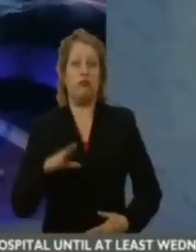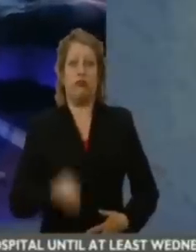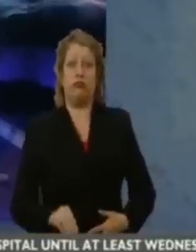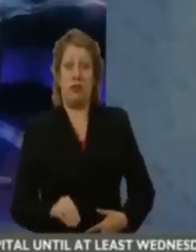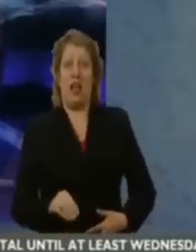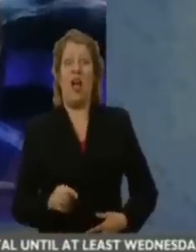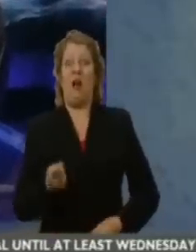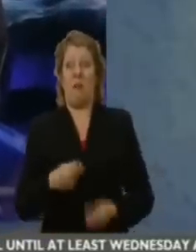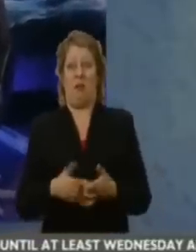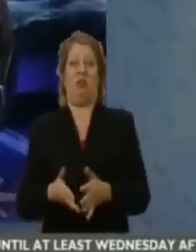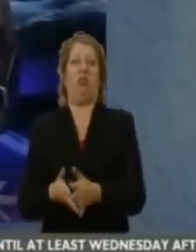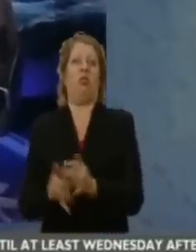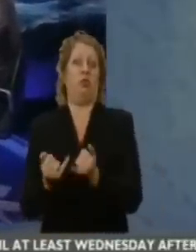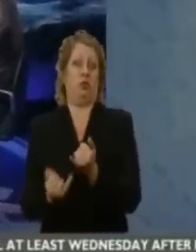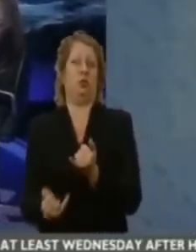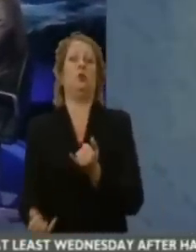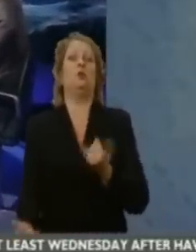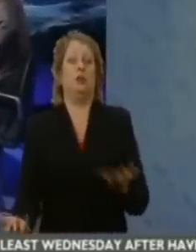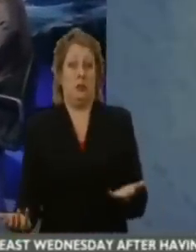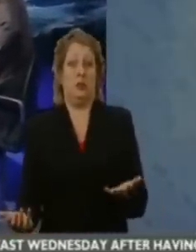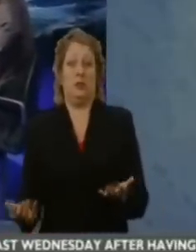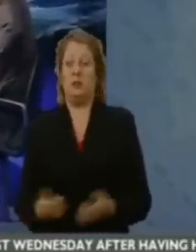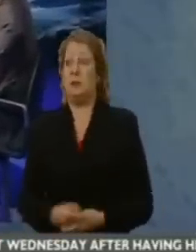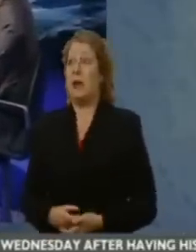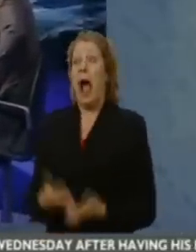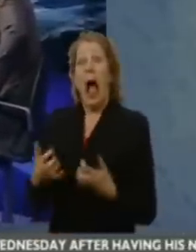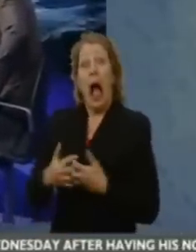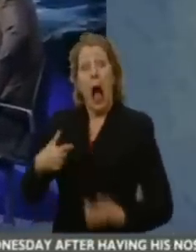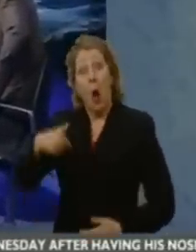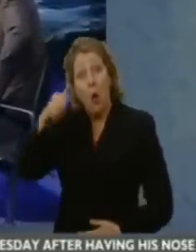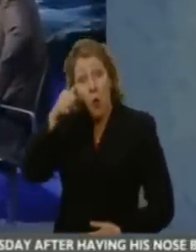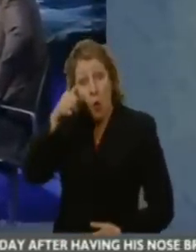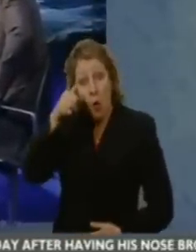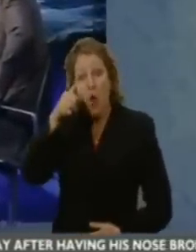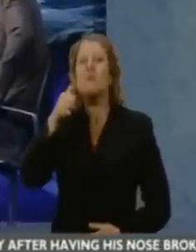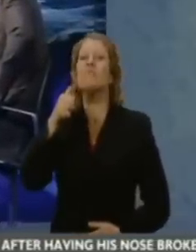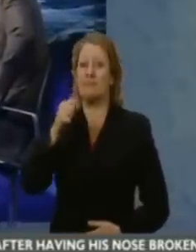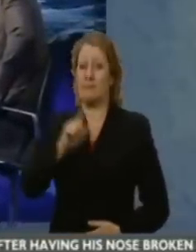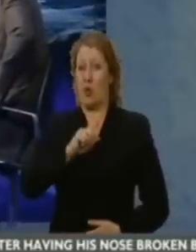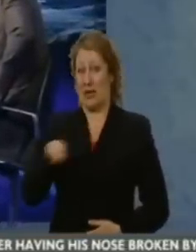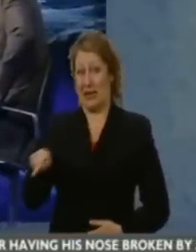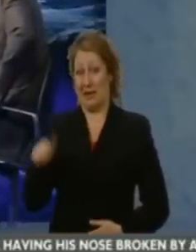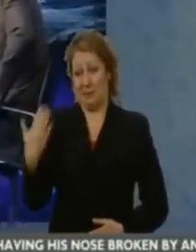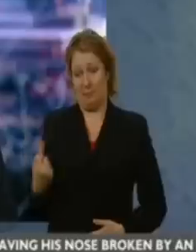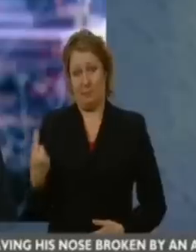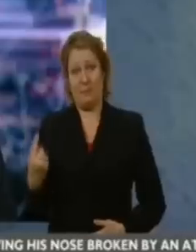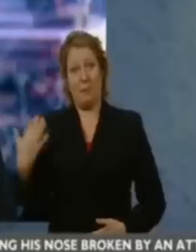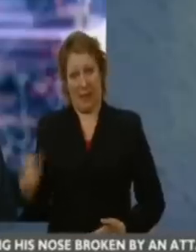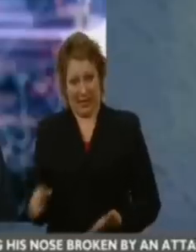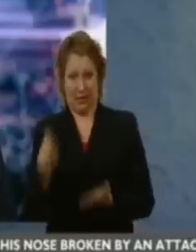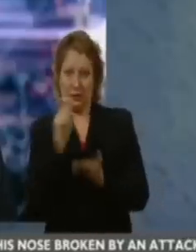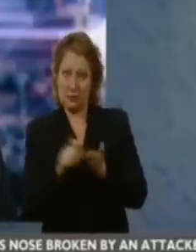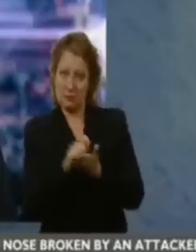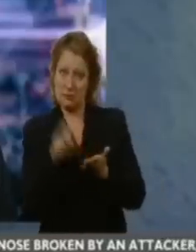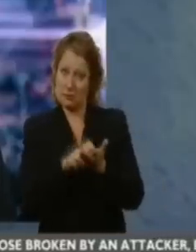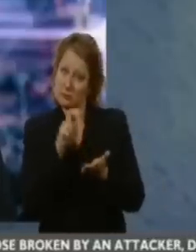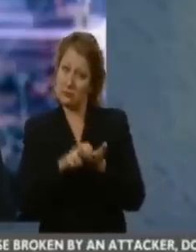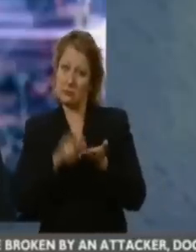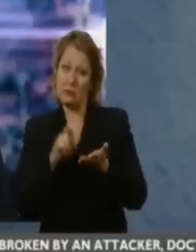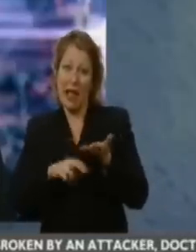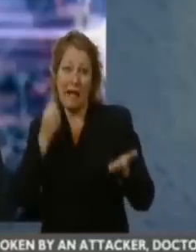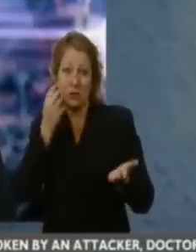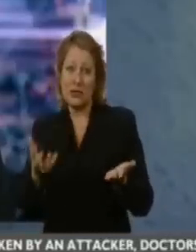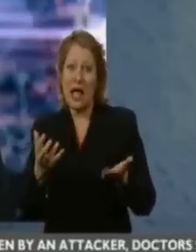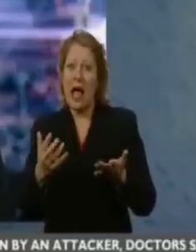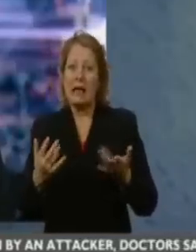that's when things really started to go wrong. And the reason that we know things started to go wrong was because he documented every day, every